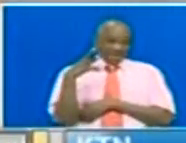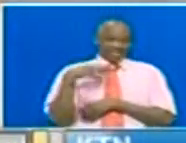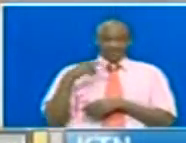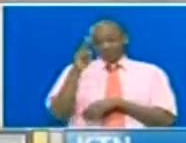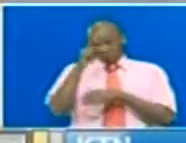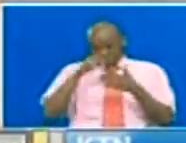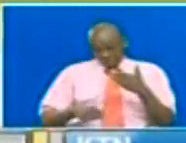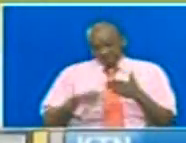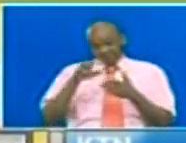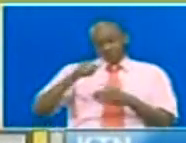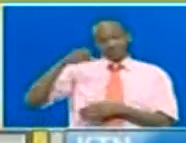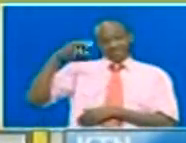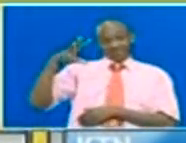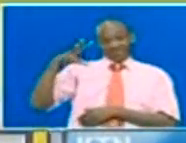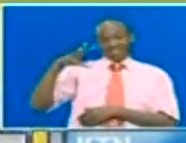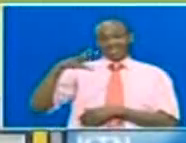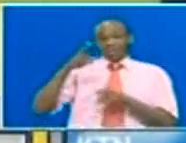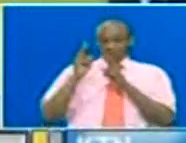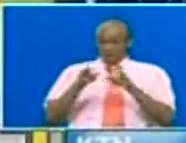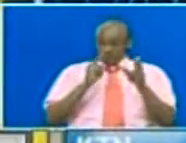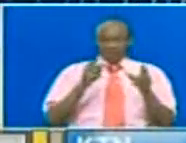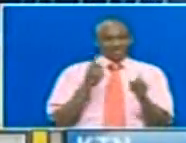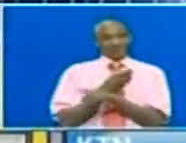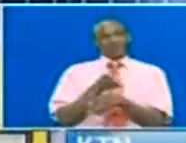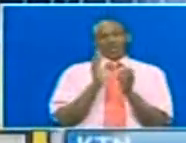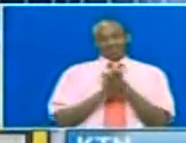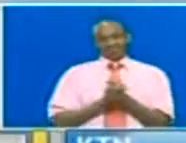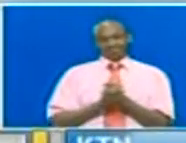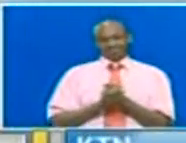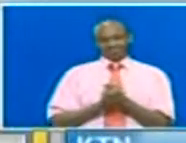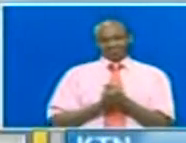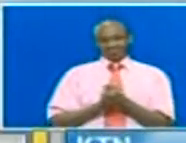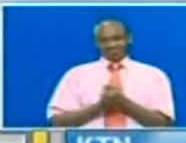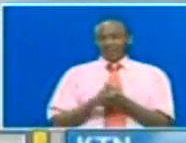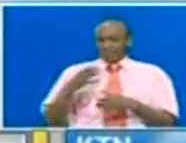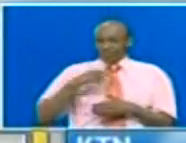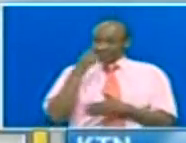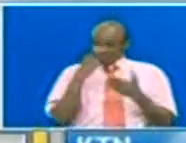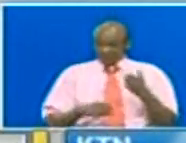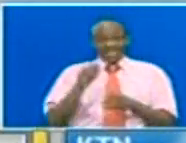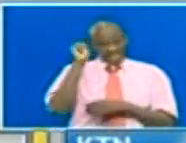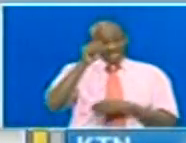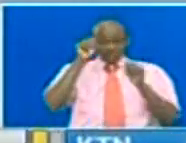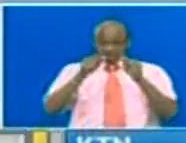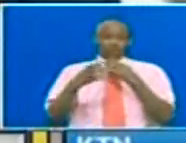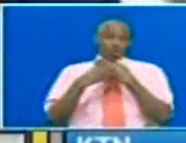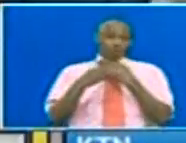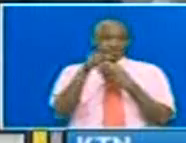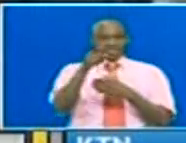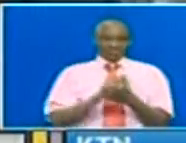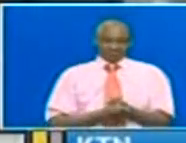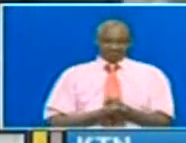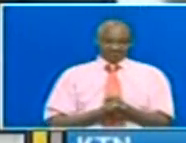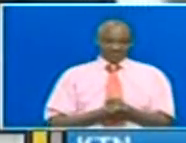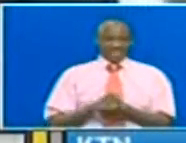that is generated outside the normal power distribution lines. Observers say Kenya can do the same. In